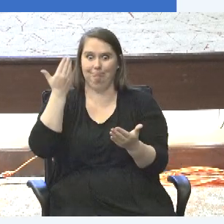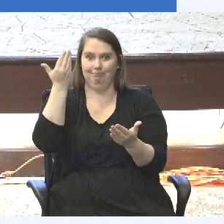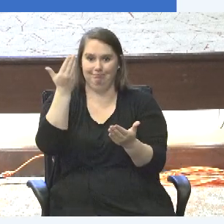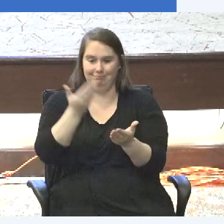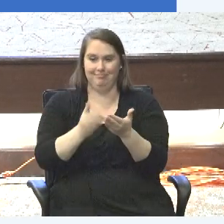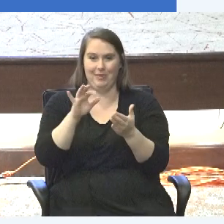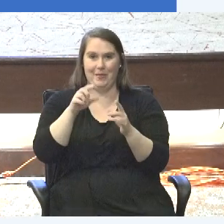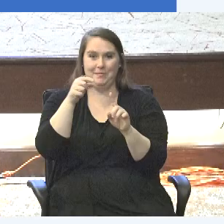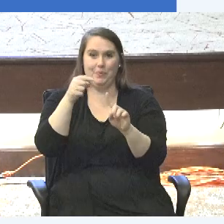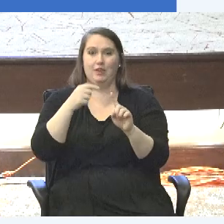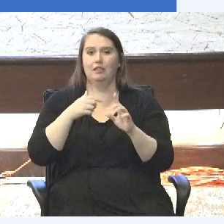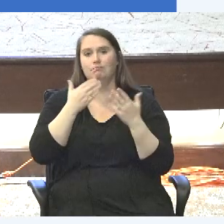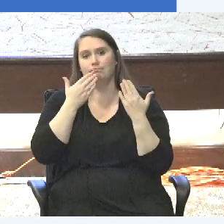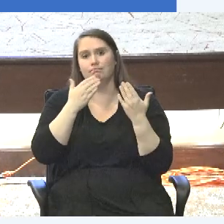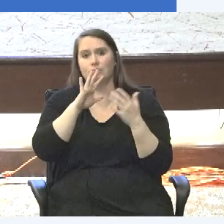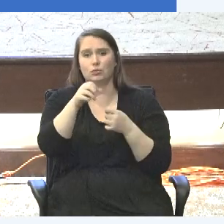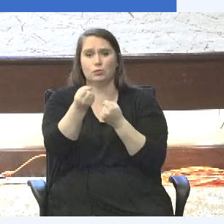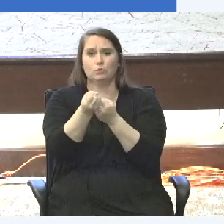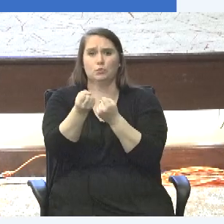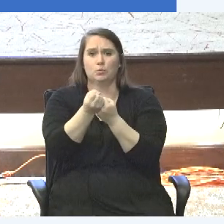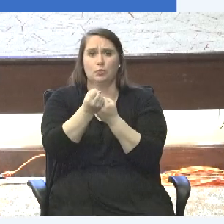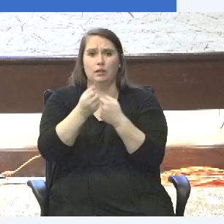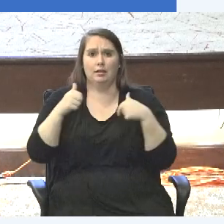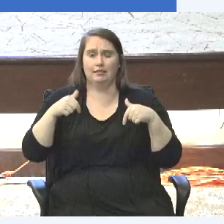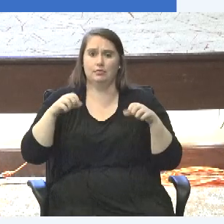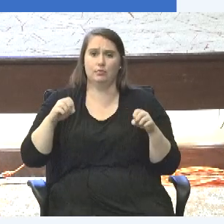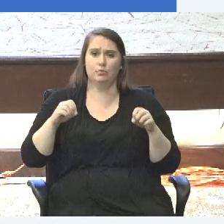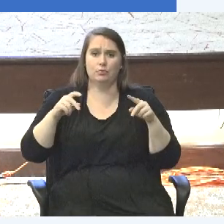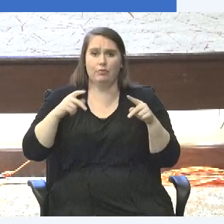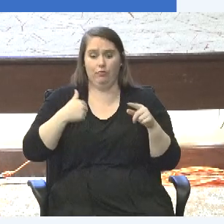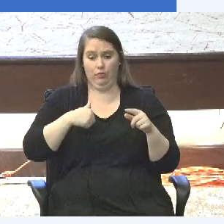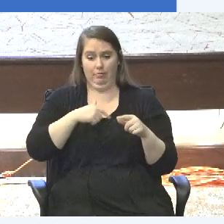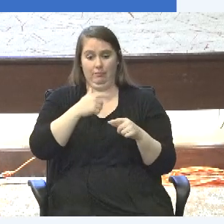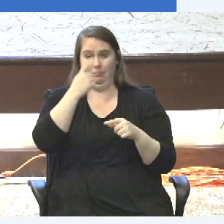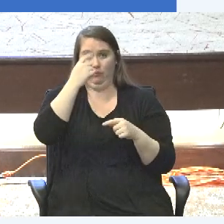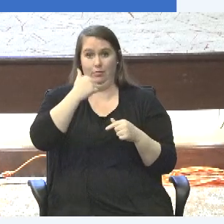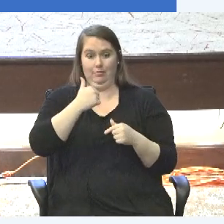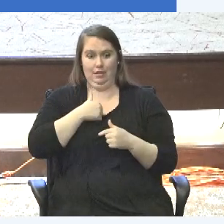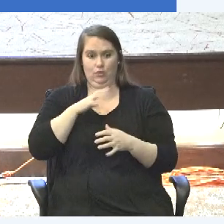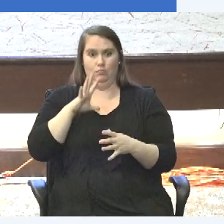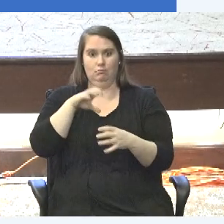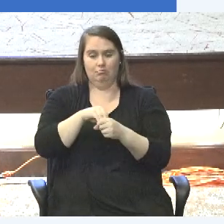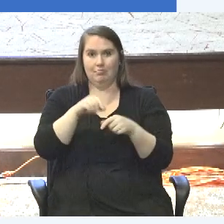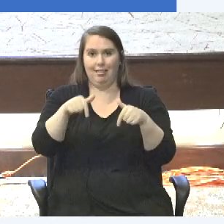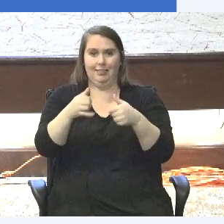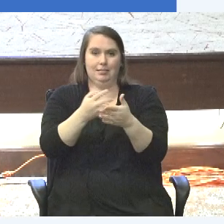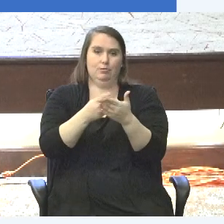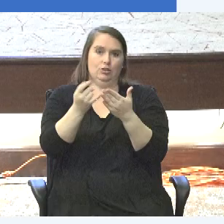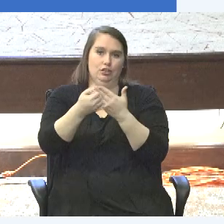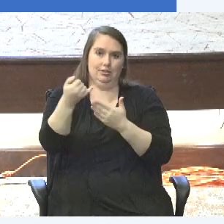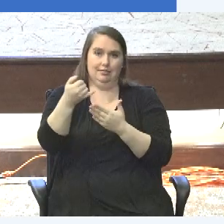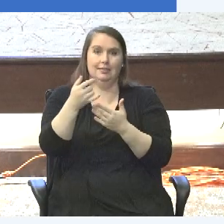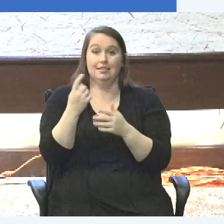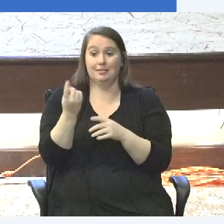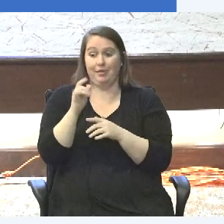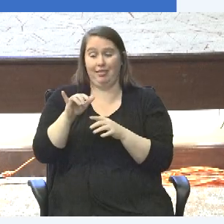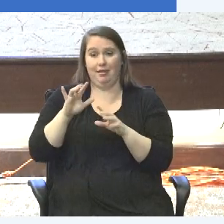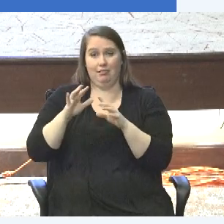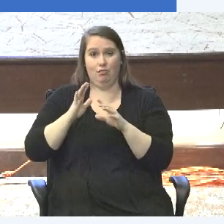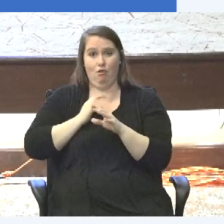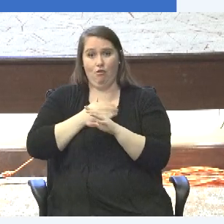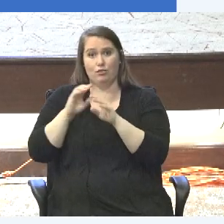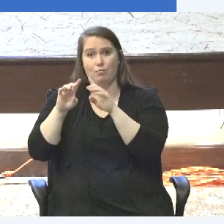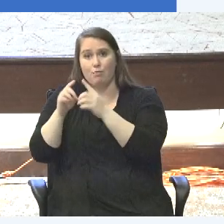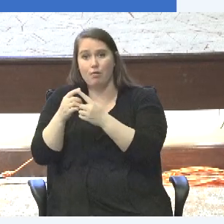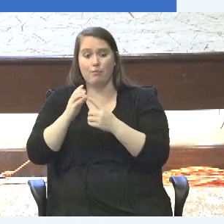I appreciate y'all supporting the opportunity for me to be able to work on this project. It's something our department and our city